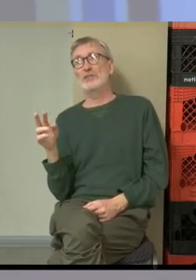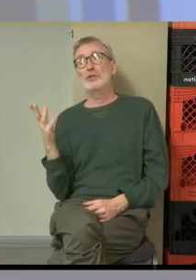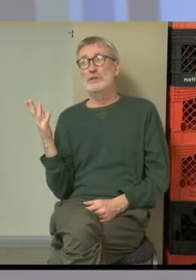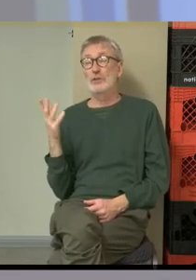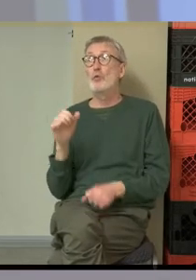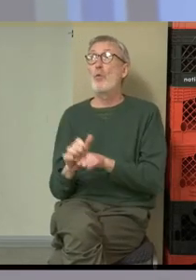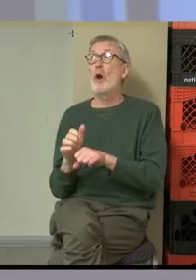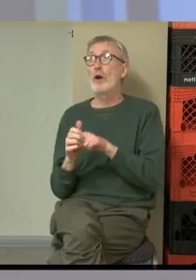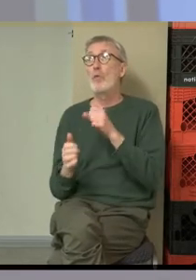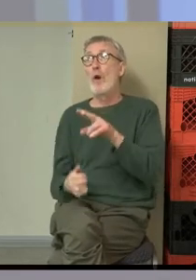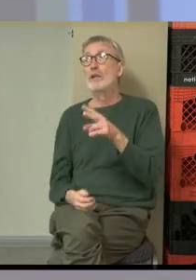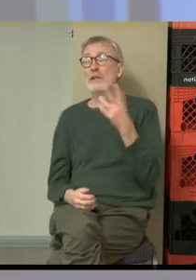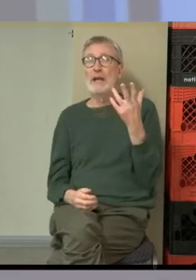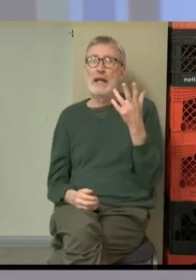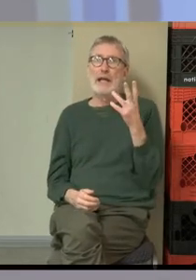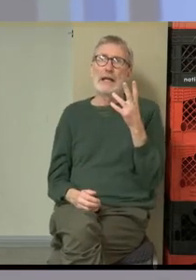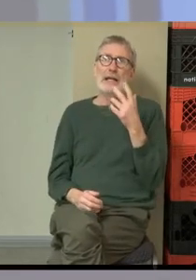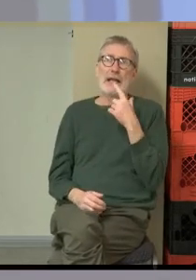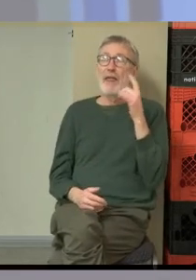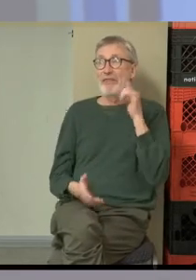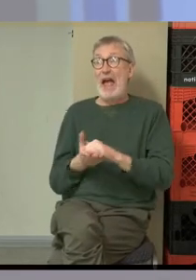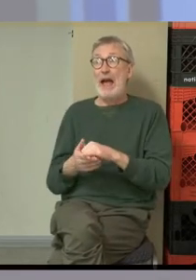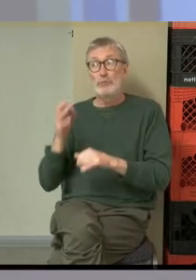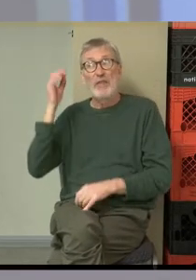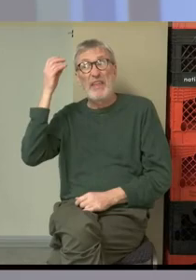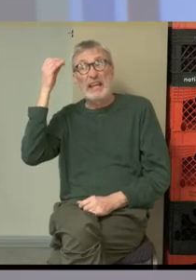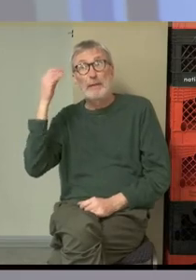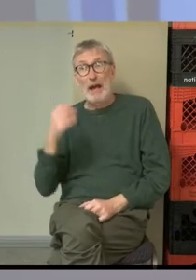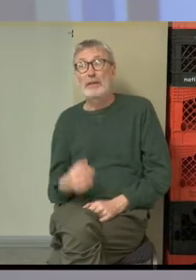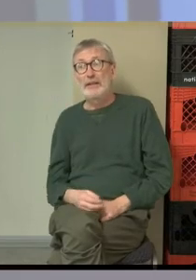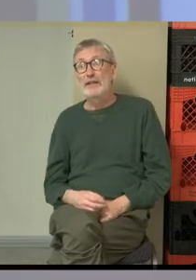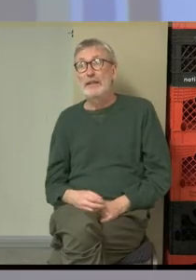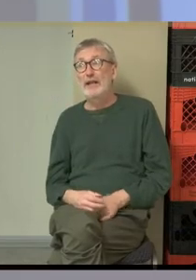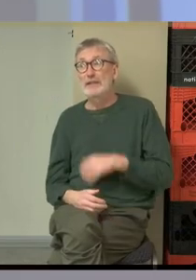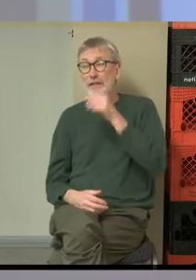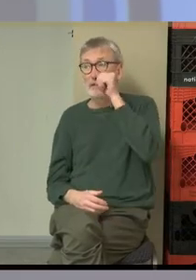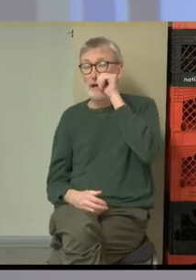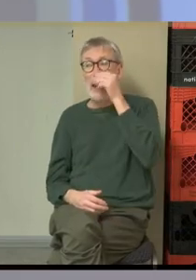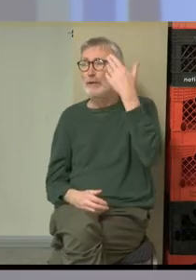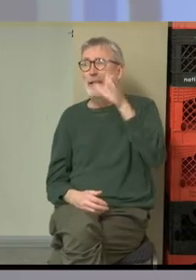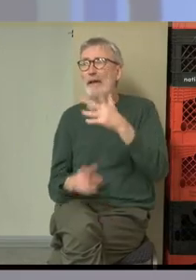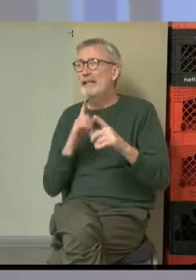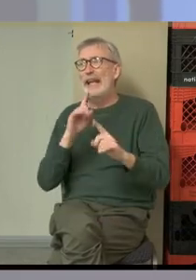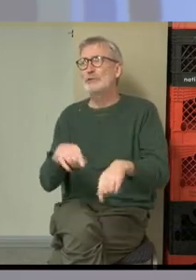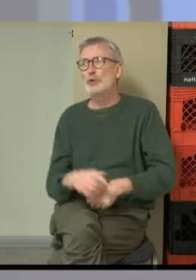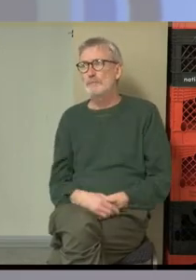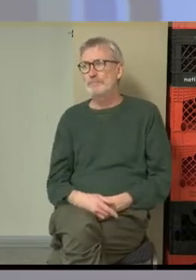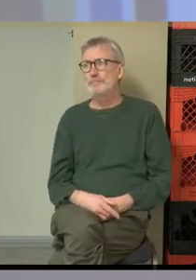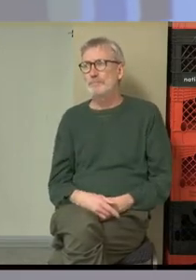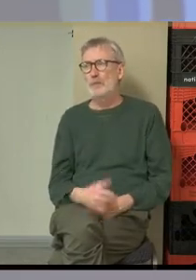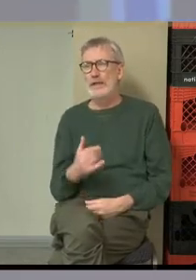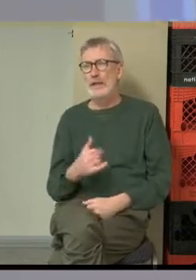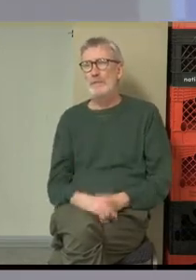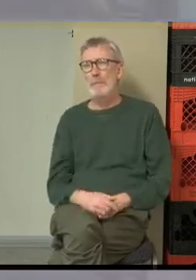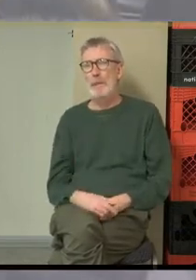things like that. So that's definitely something we're thinking about, but don't have a solution quite yet.